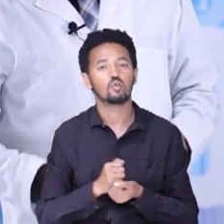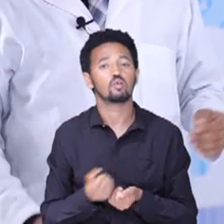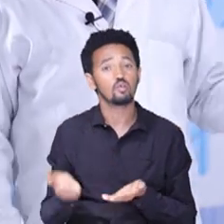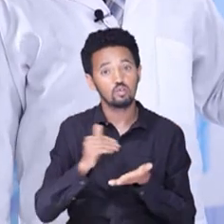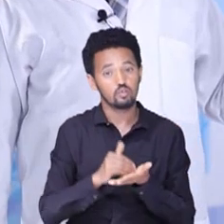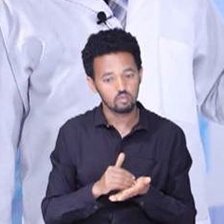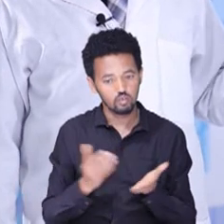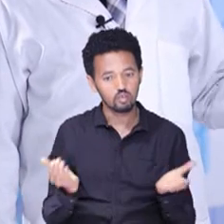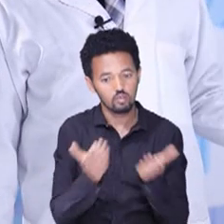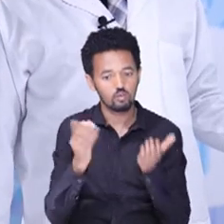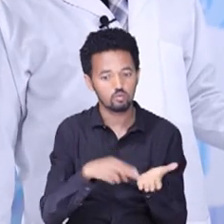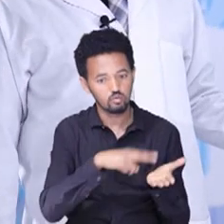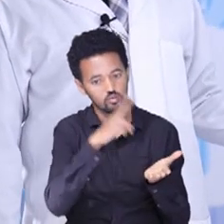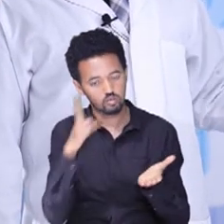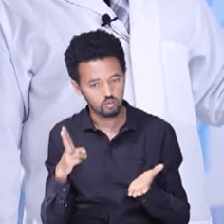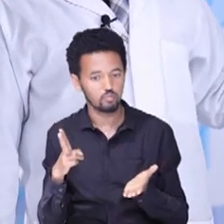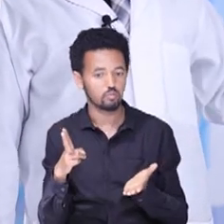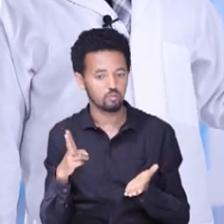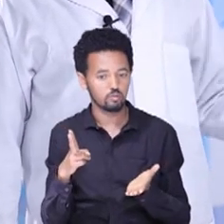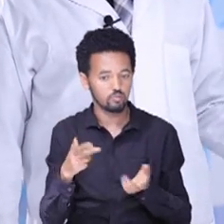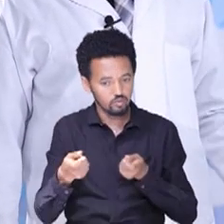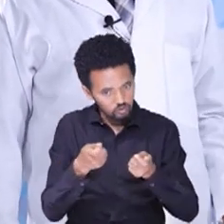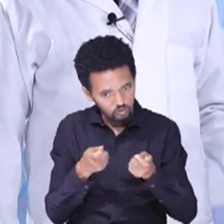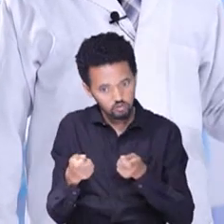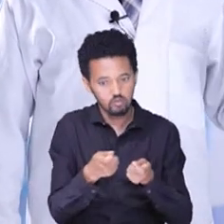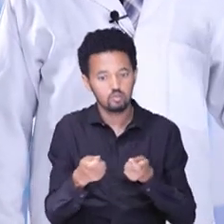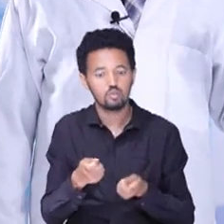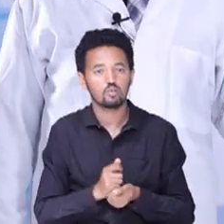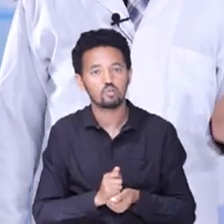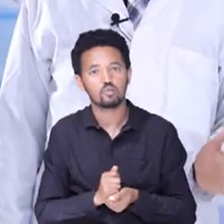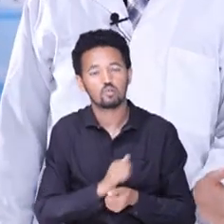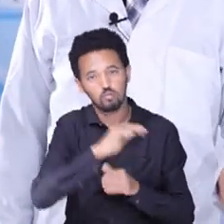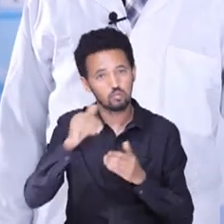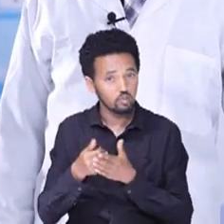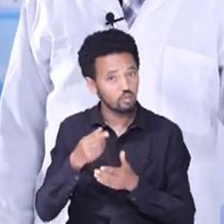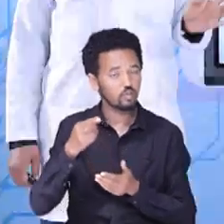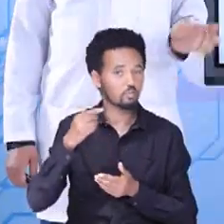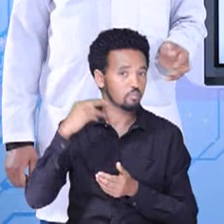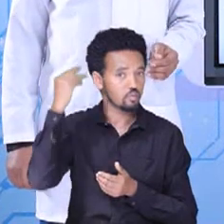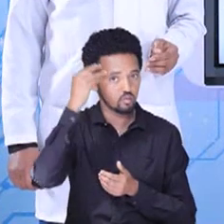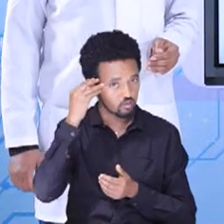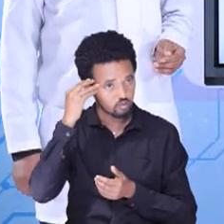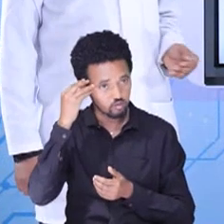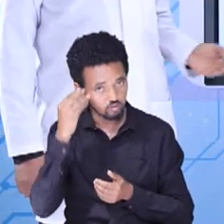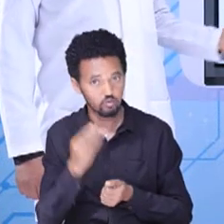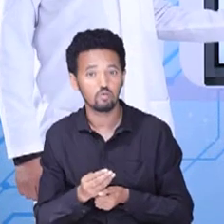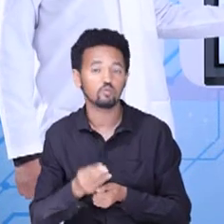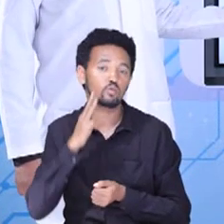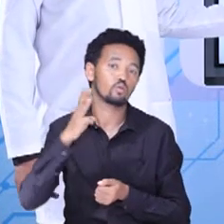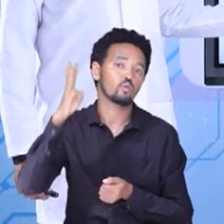1991. The head of transitional government, or the Prime Minister of transitional government,